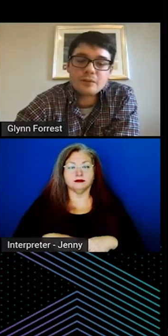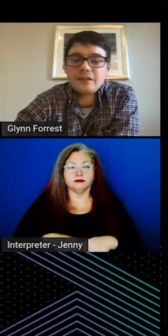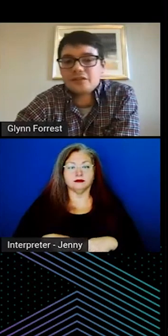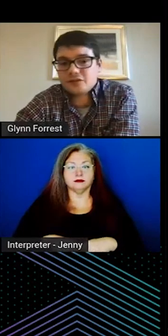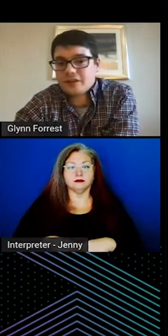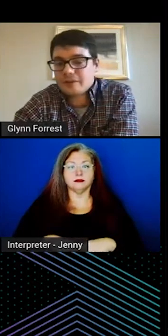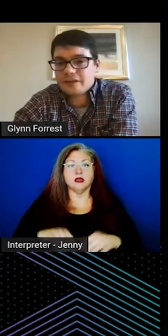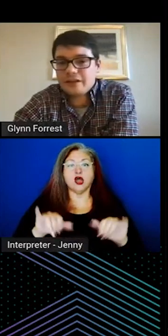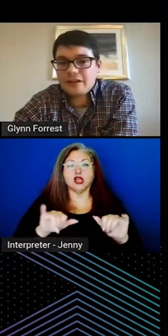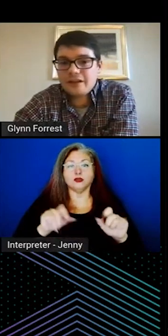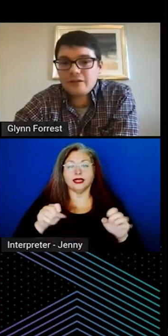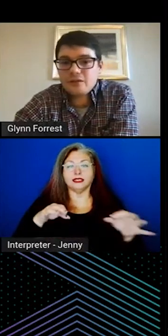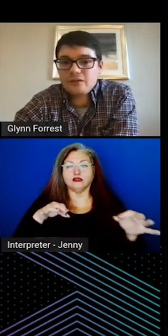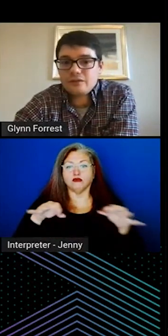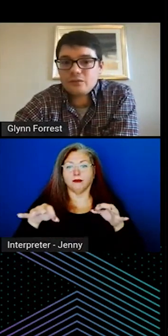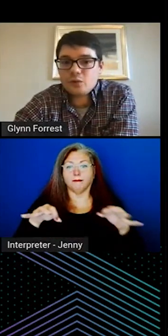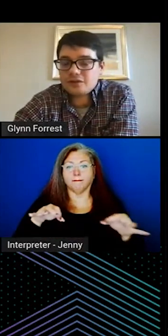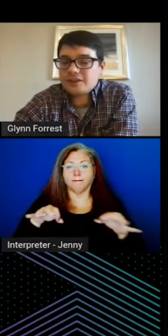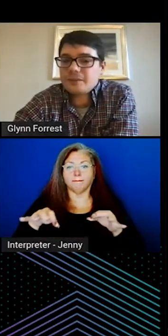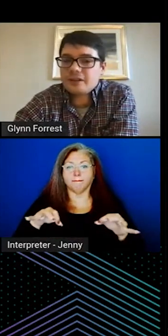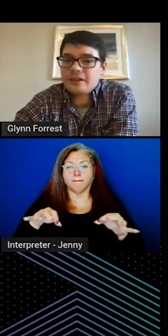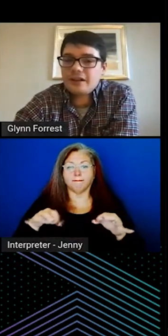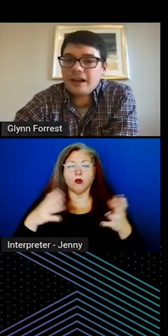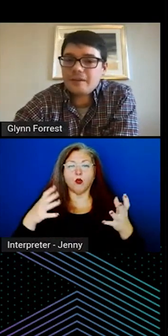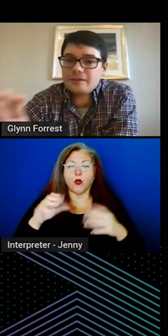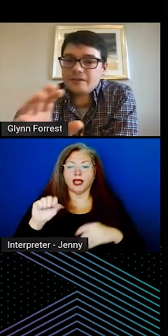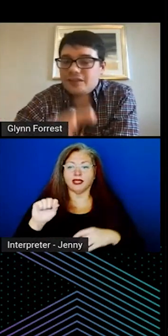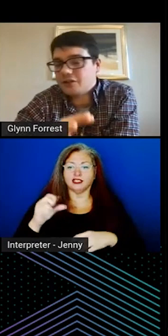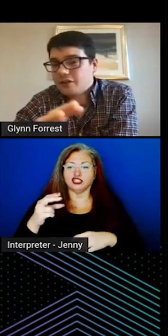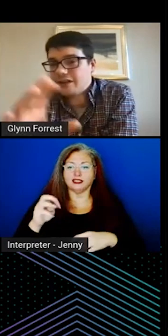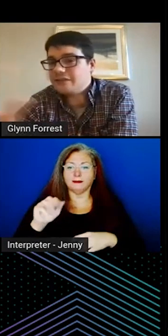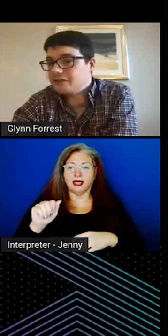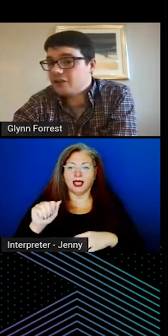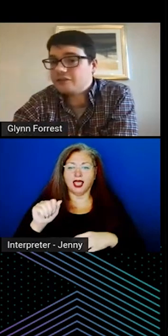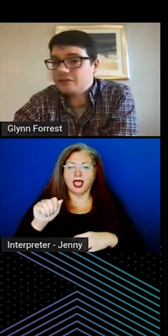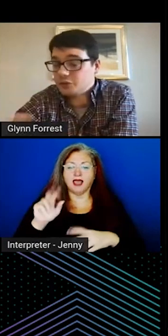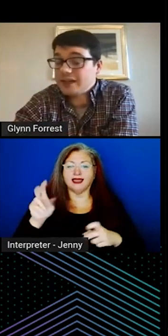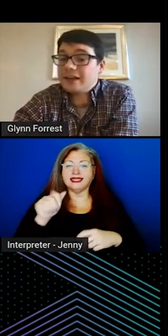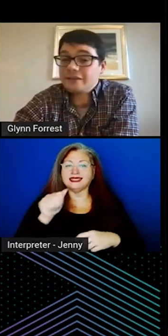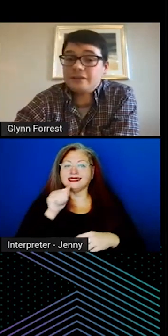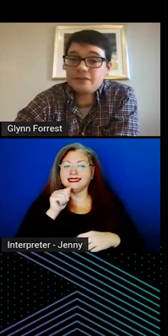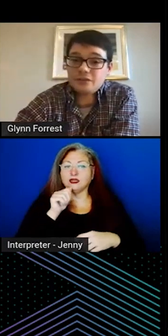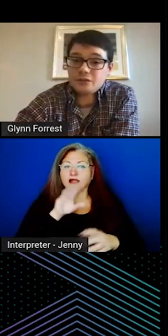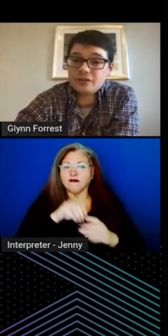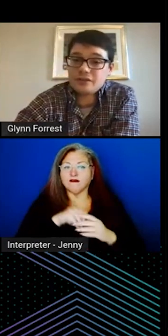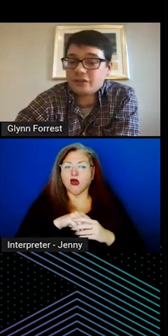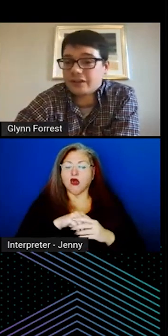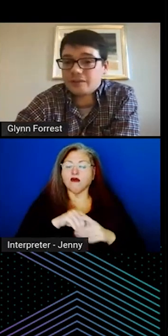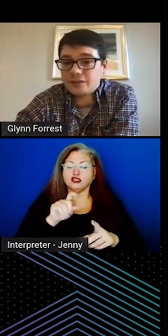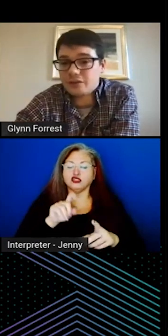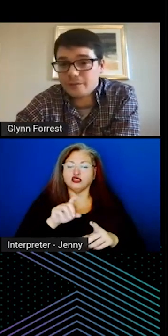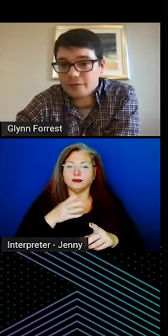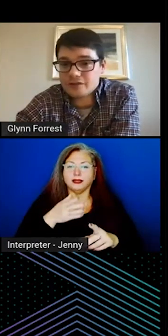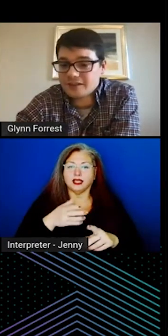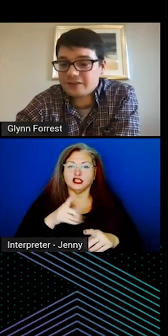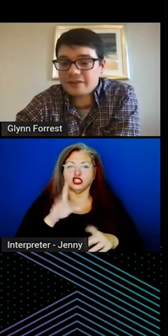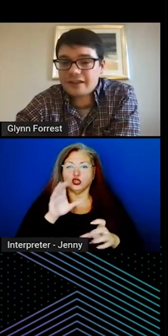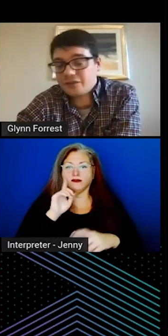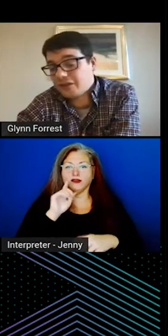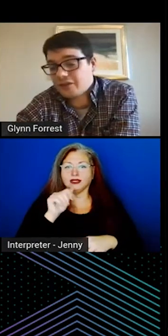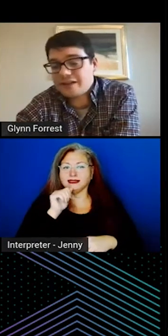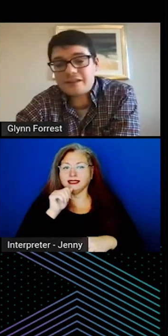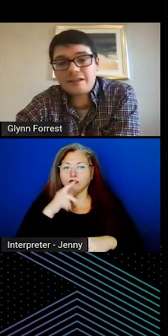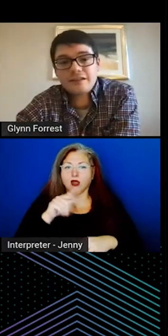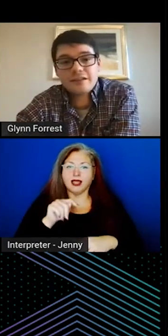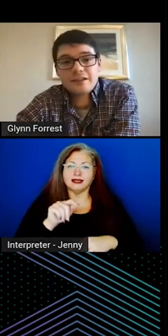As well as describing what schema a secret in Vault should have. So she's looking up secret prod selfie